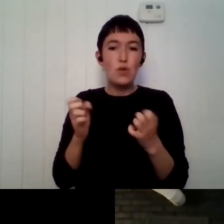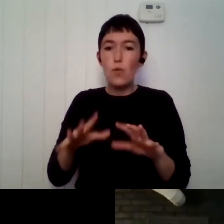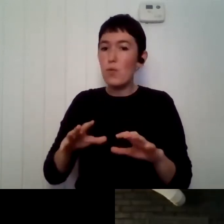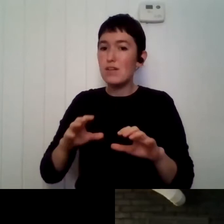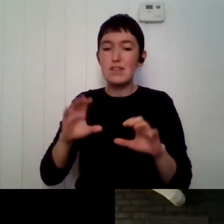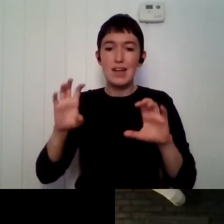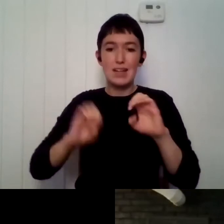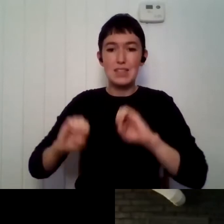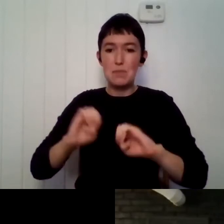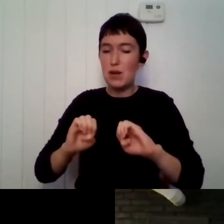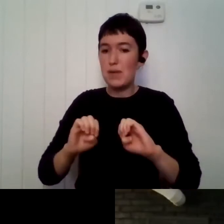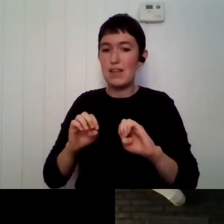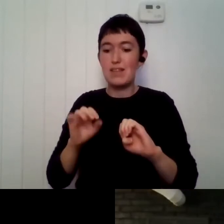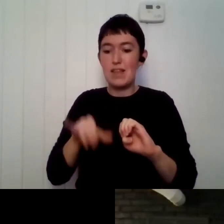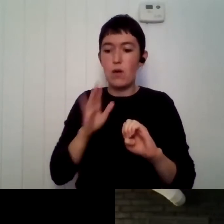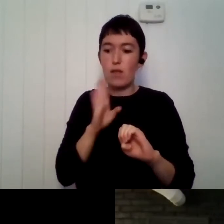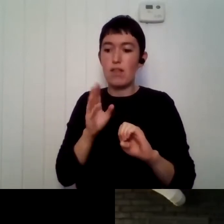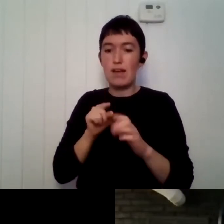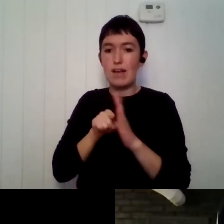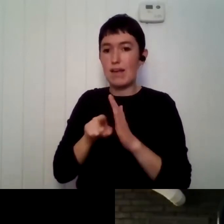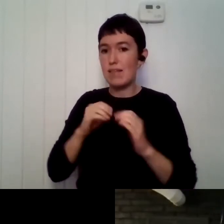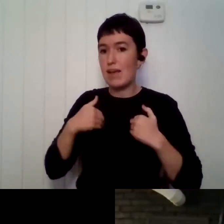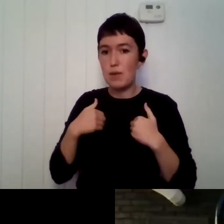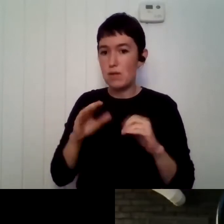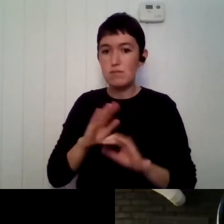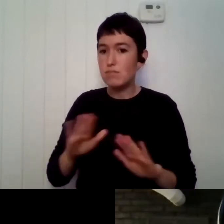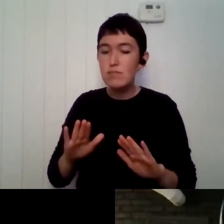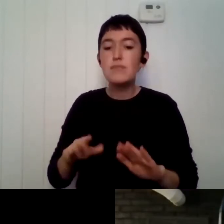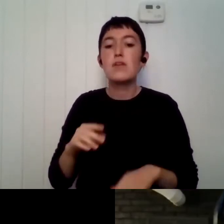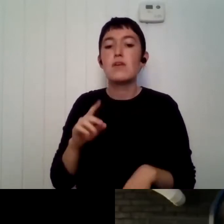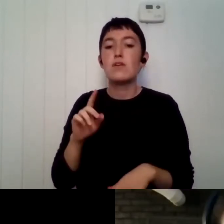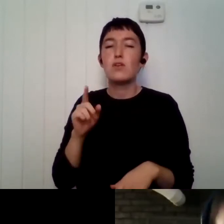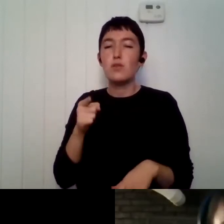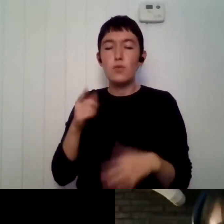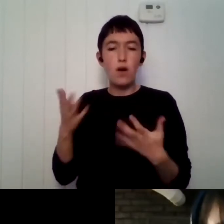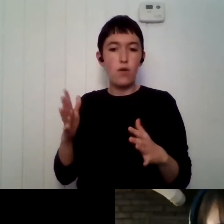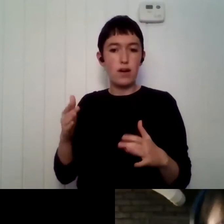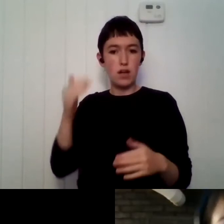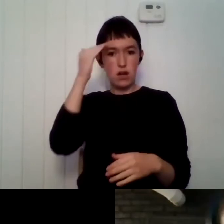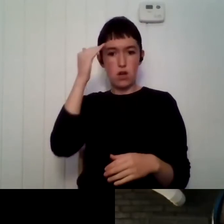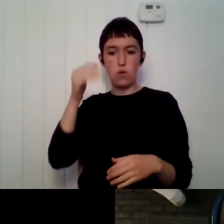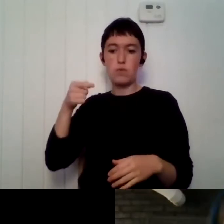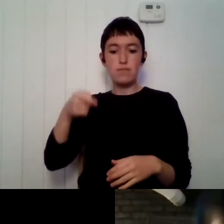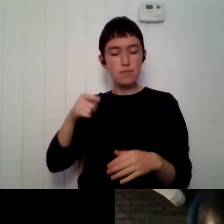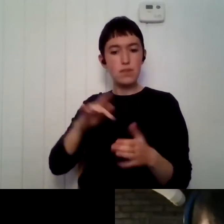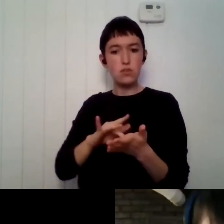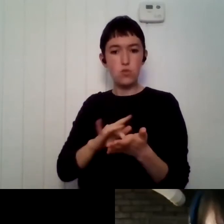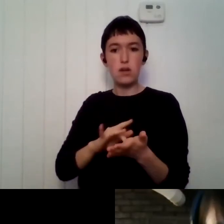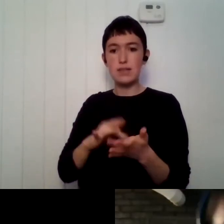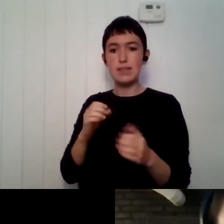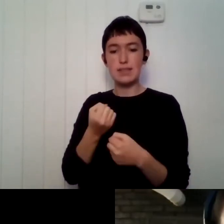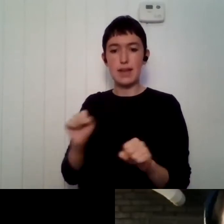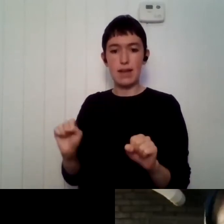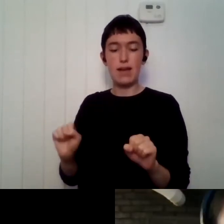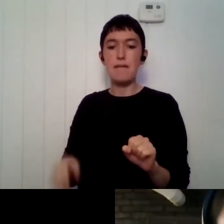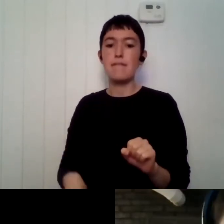you have an idea that the molecule is going to be safe, and maybe you want to study something to do with the dynamics or kinetics